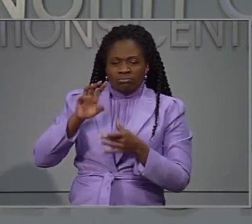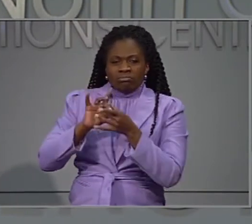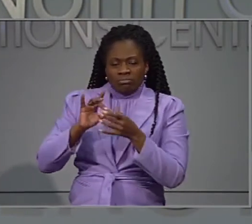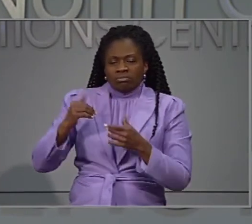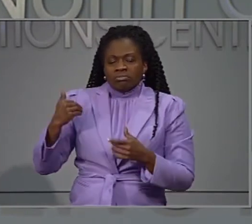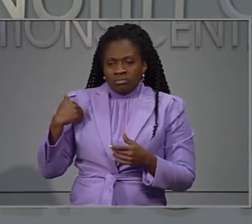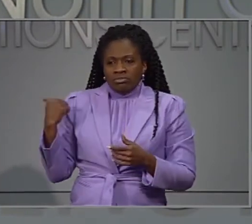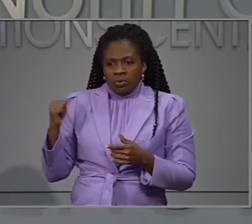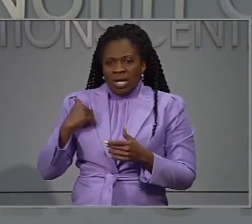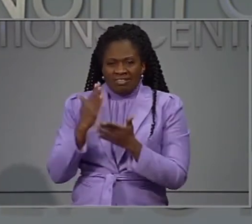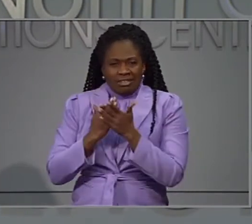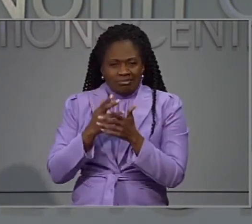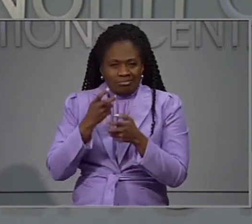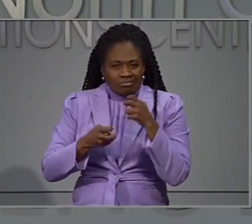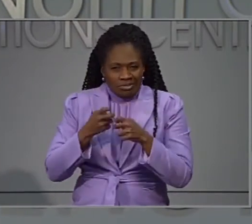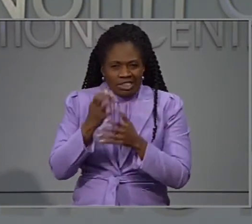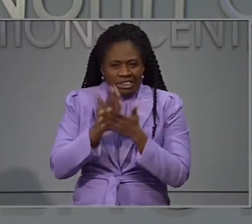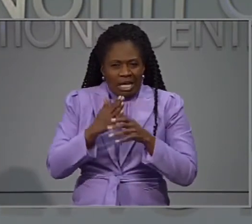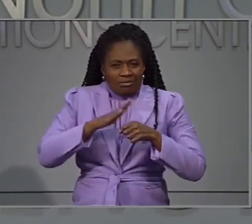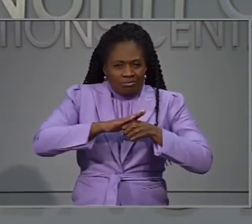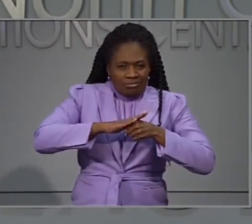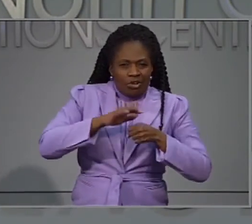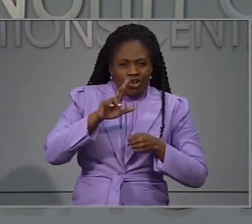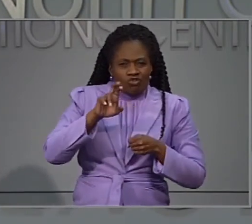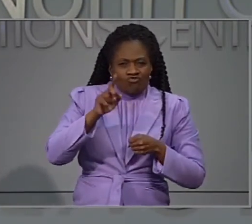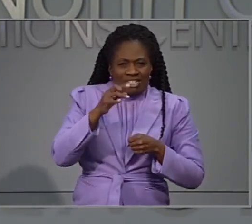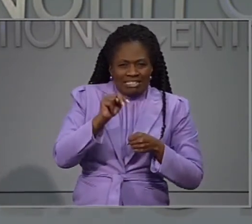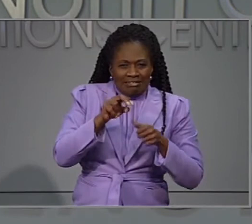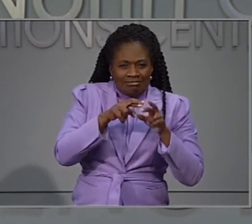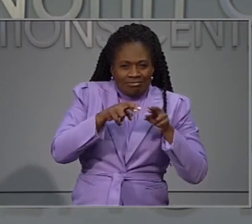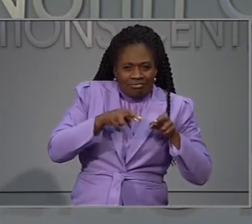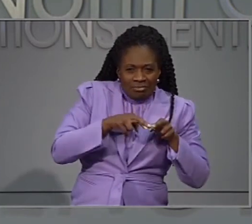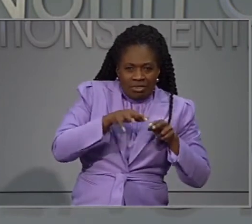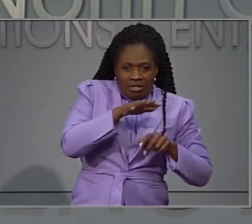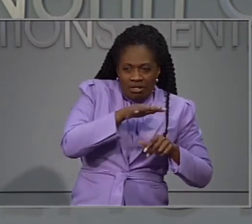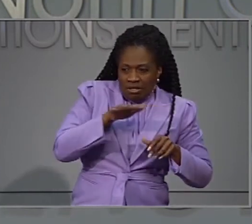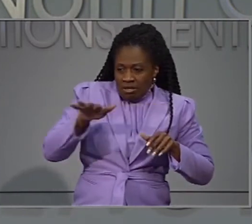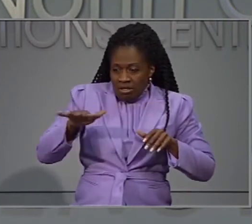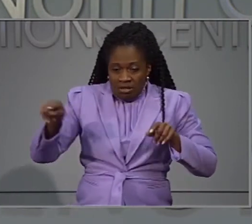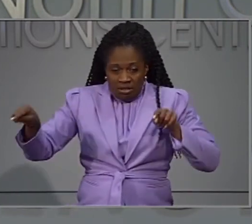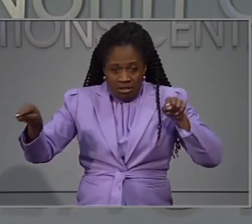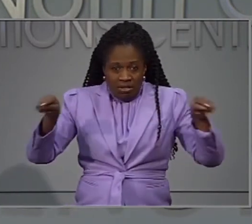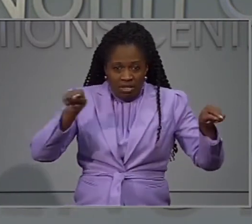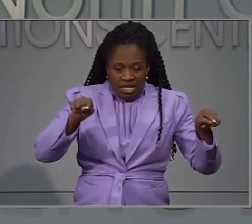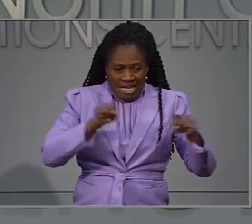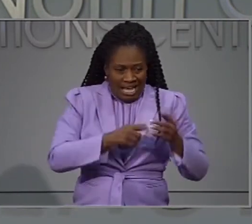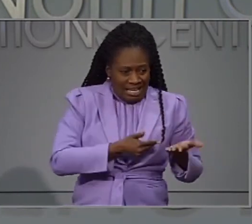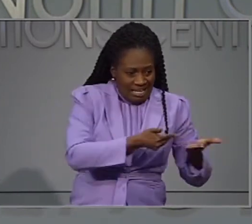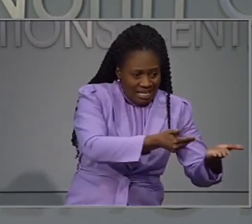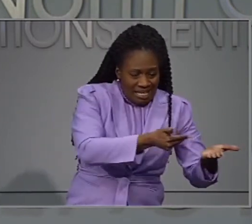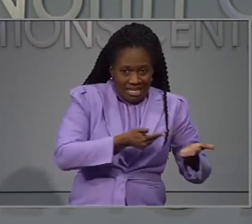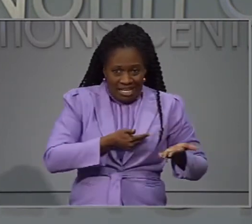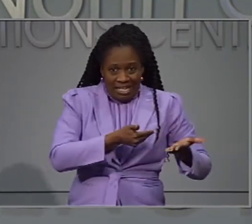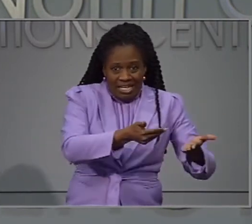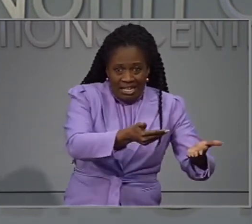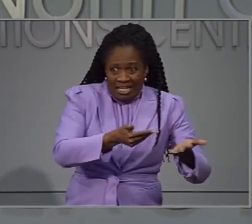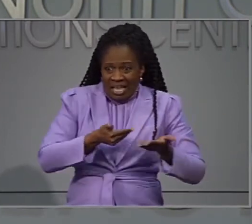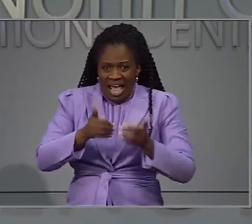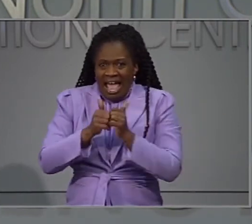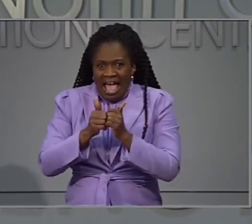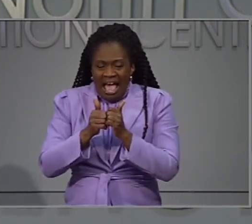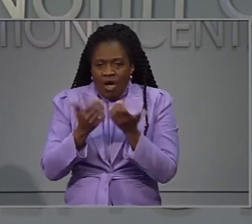have some issues in certain regions of our state in trying to get samples to labs to make sure that they can get